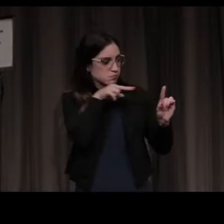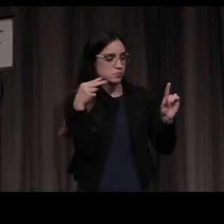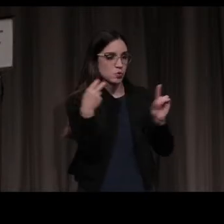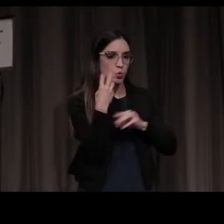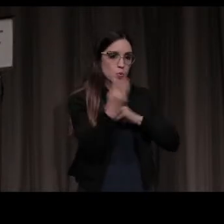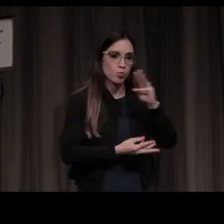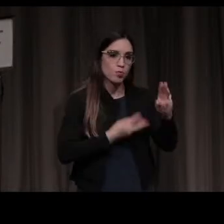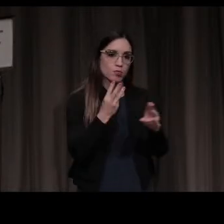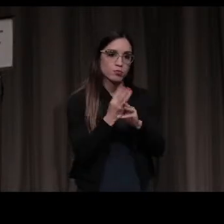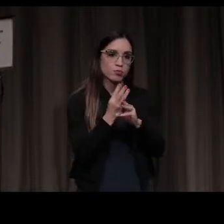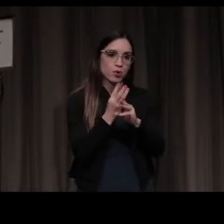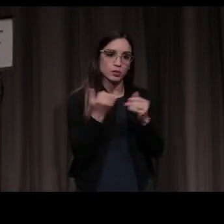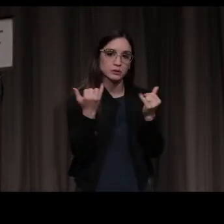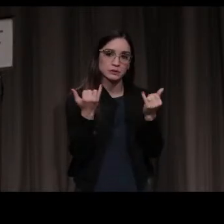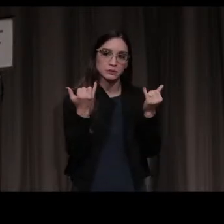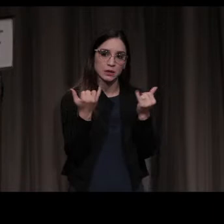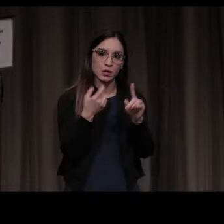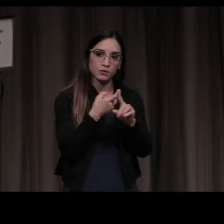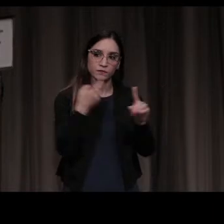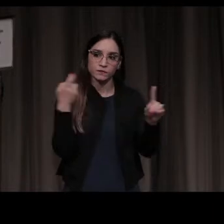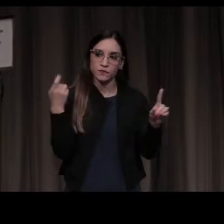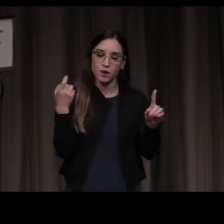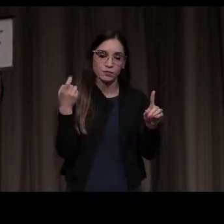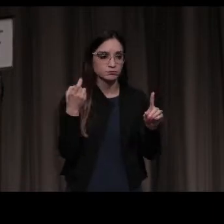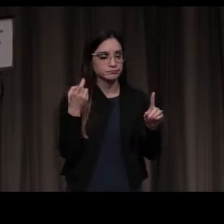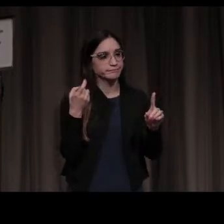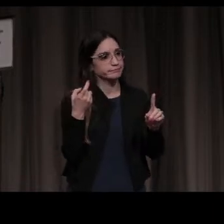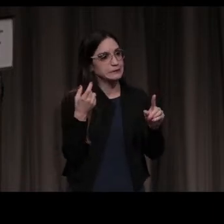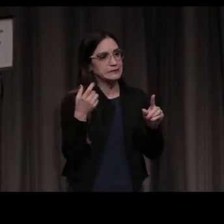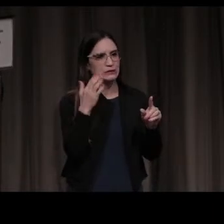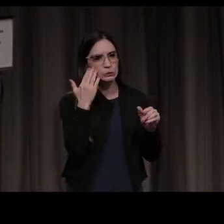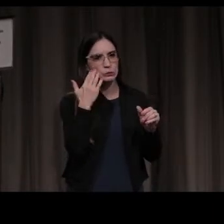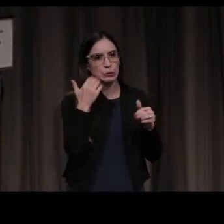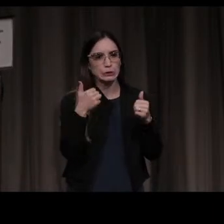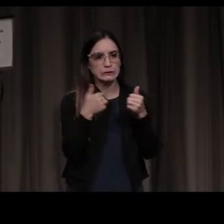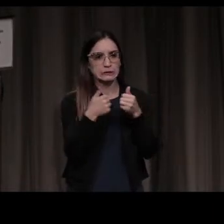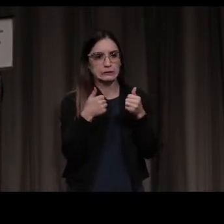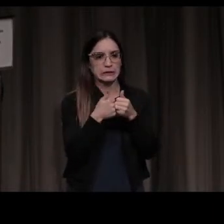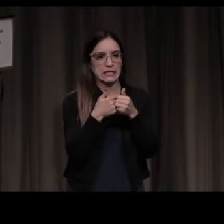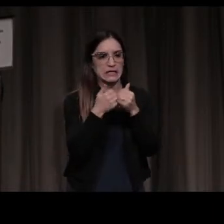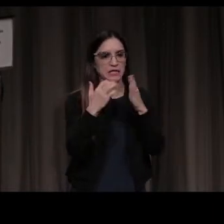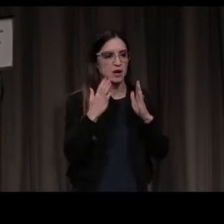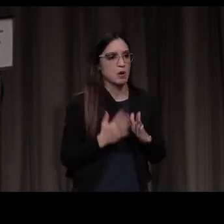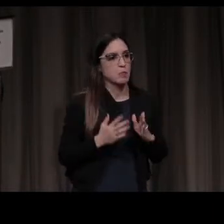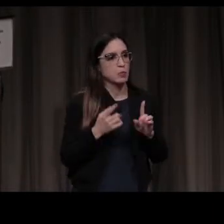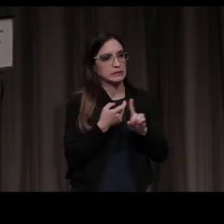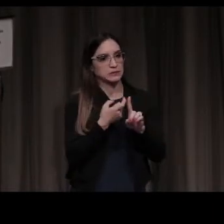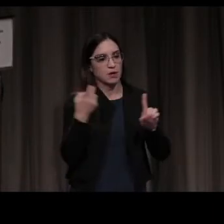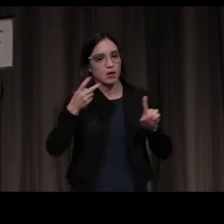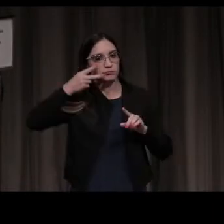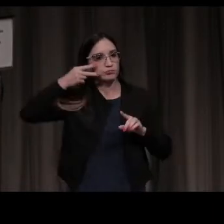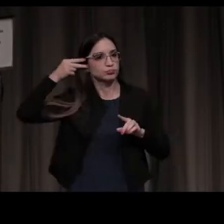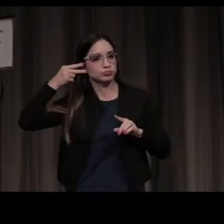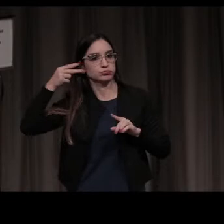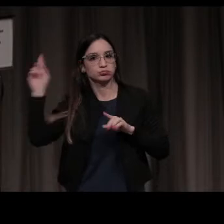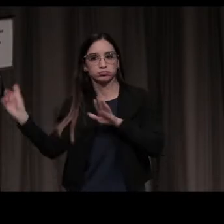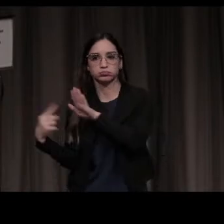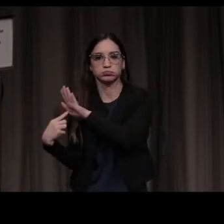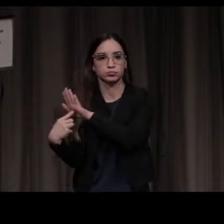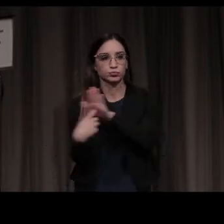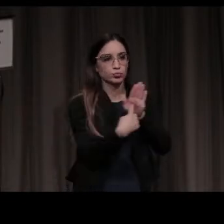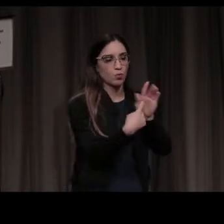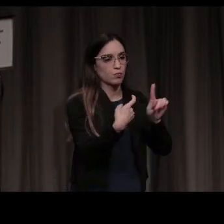world building that is done in the video game world, gamers, and how is indigeneity represented in video